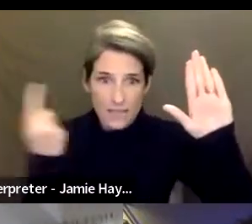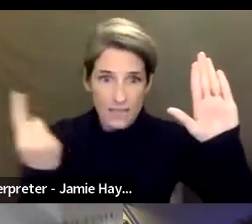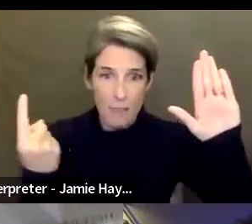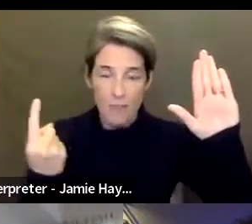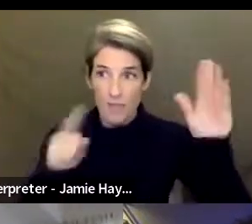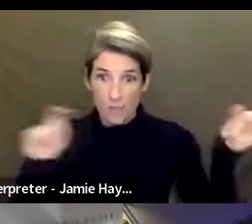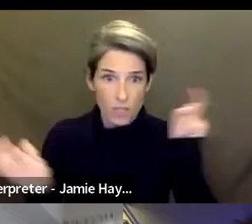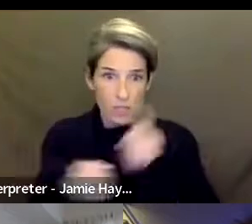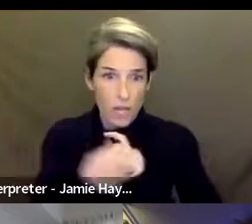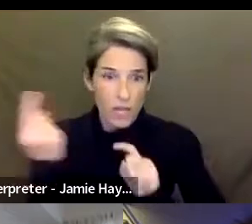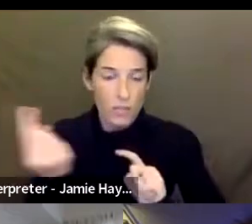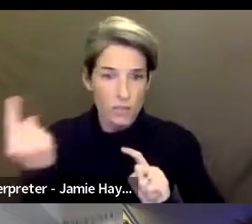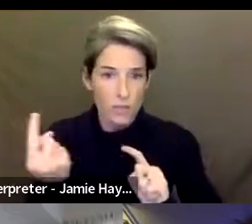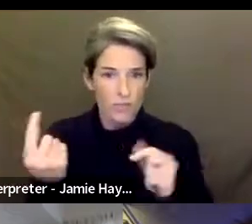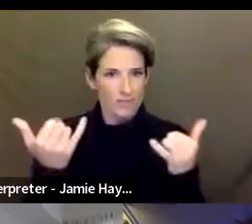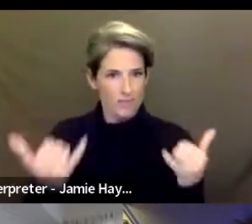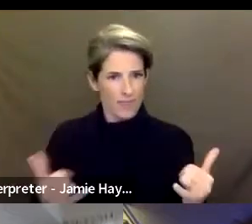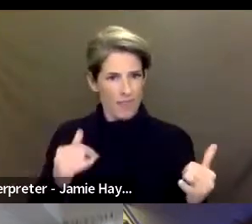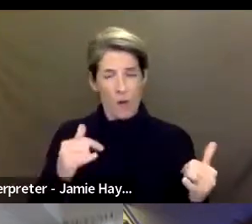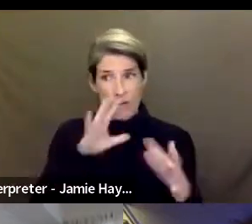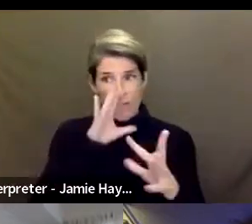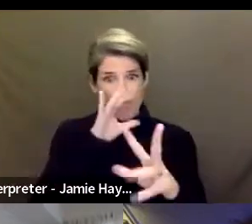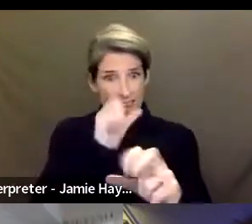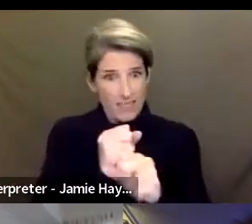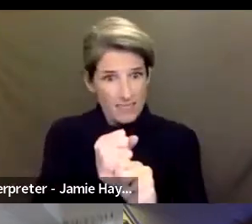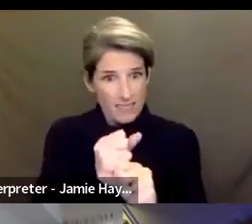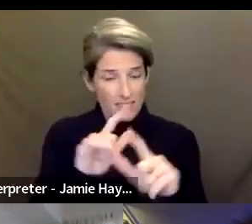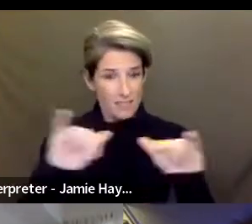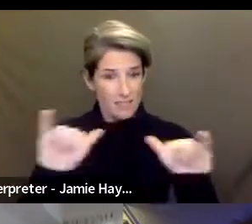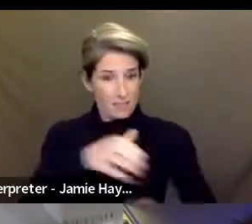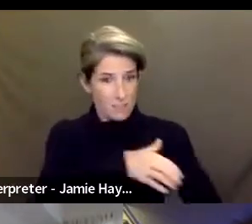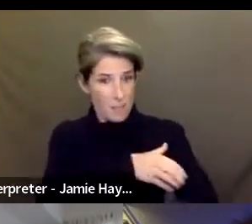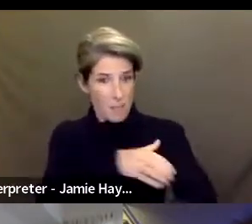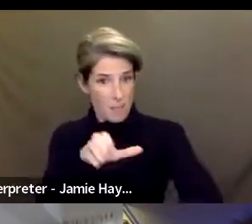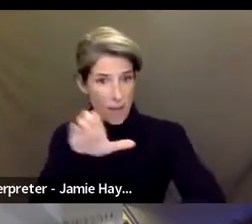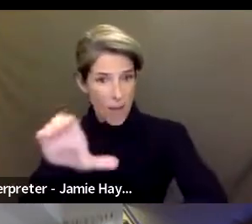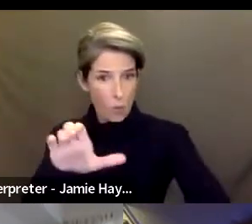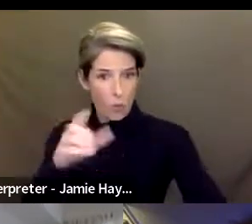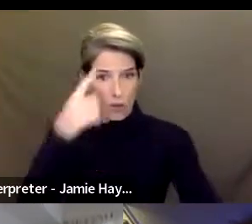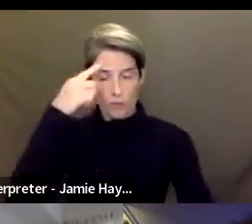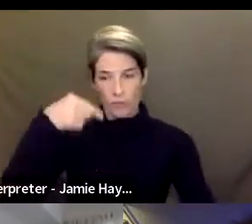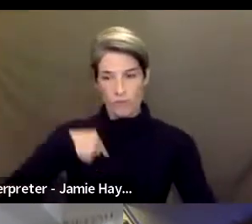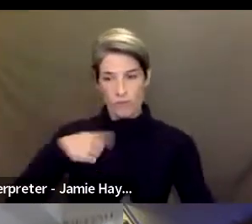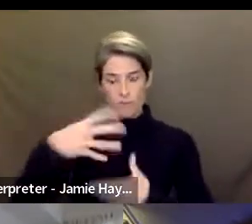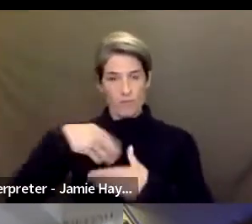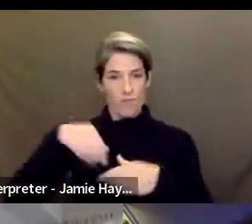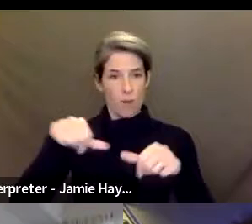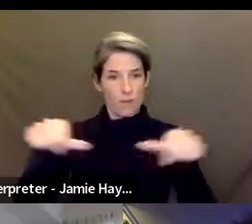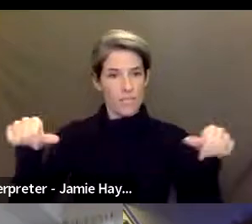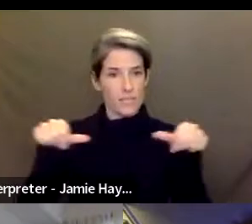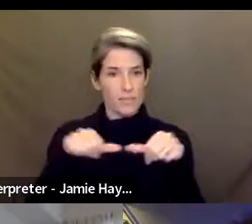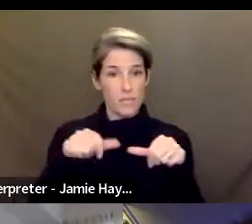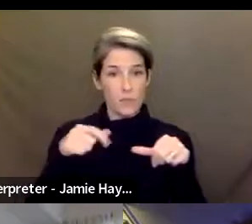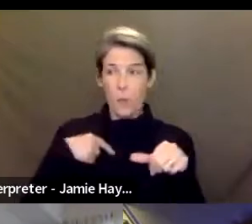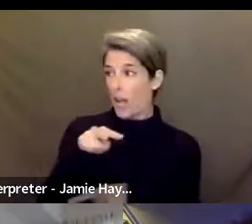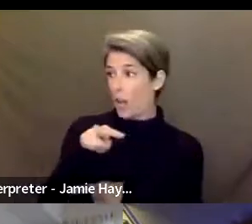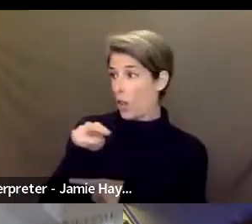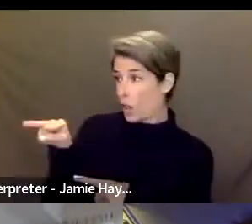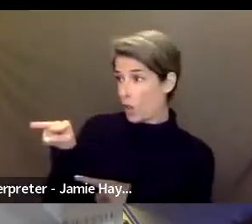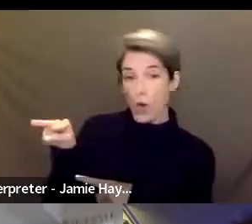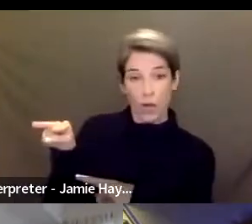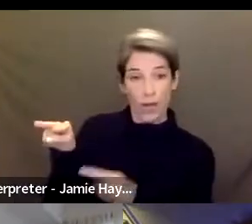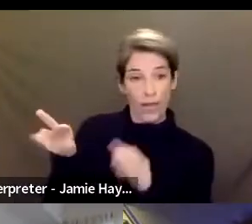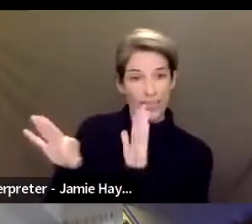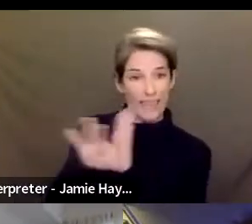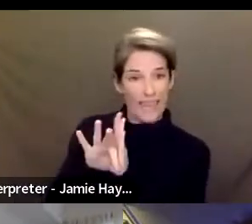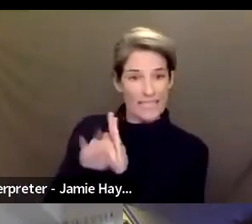been really, really fascinating and empowering for me to be in a space where I can look at the casting